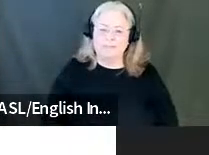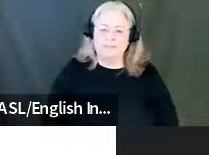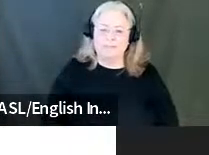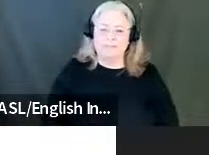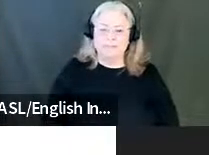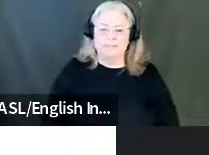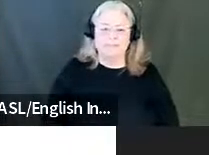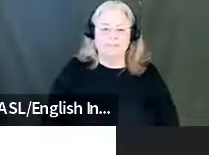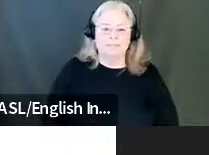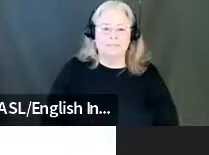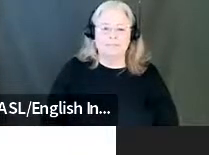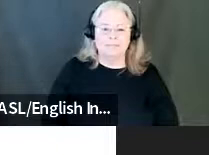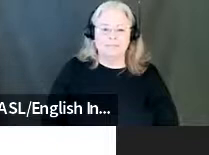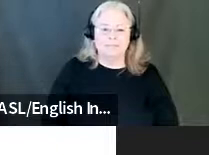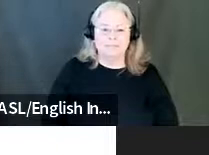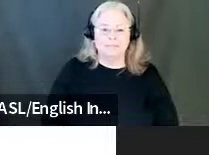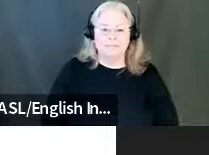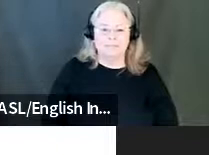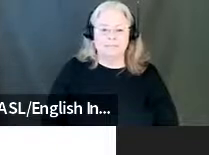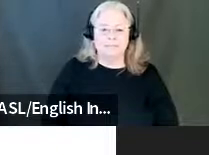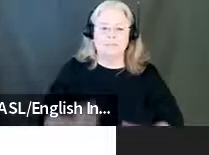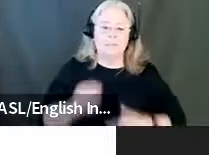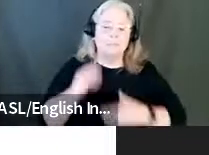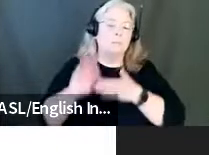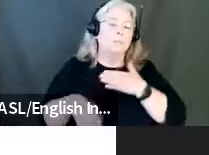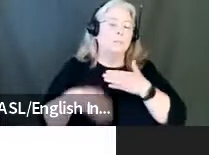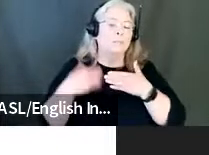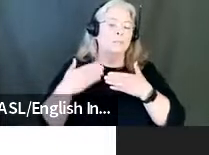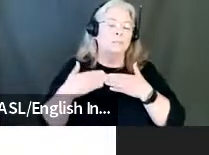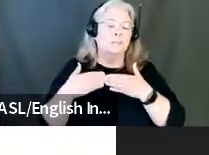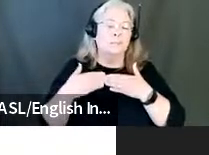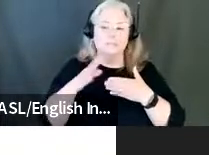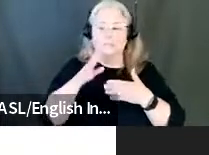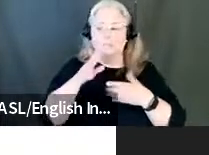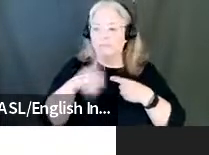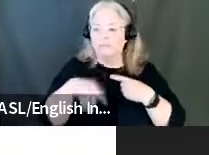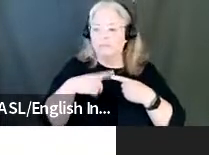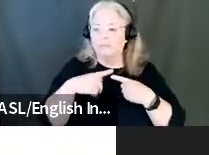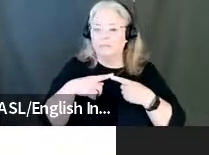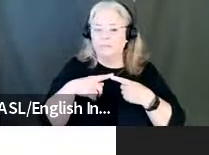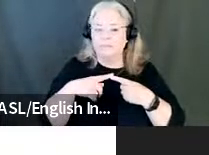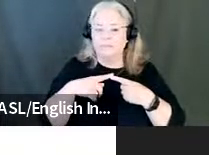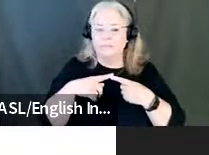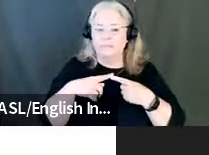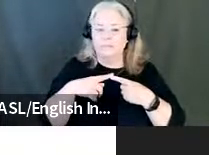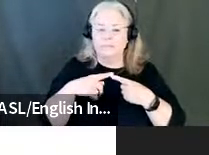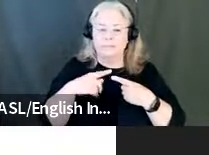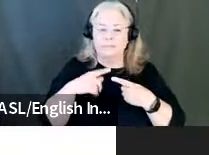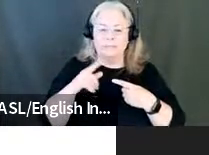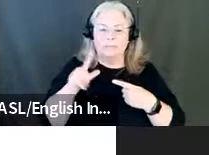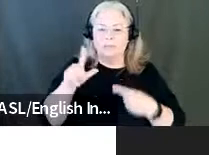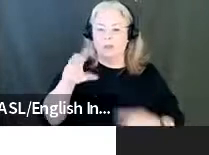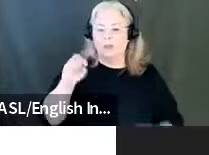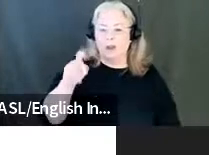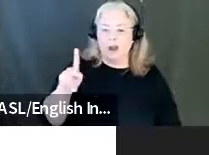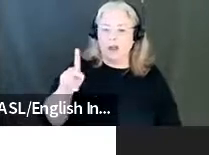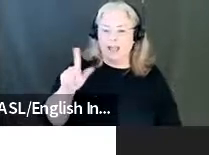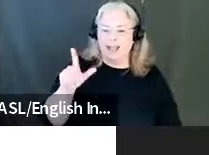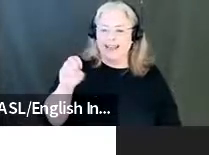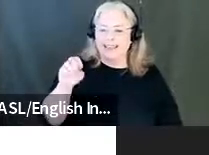All right. The next thing is we're going to talk about is Locklift rug gripper tape. This is my favorite